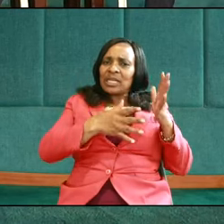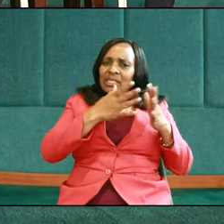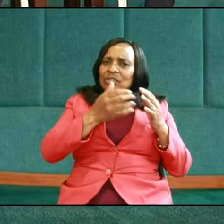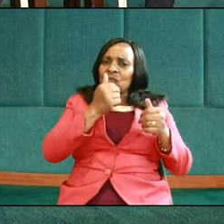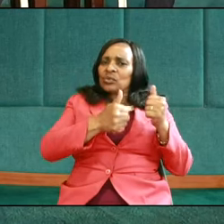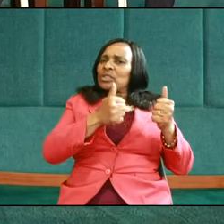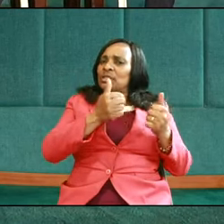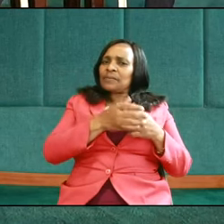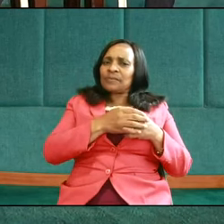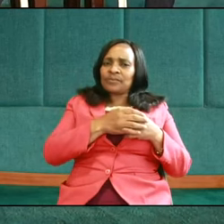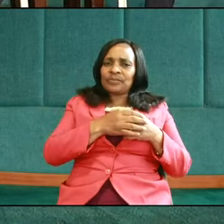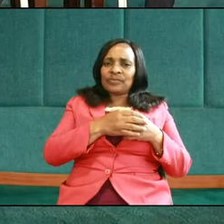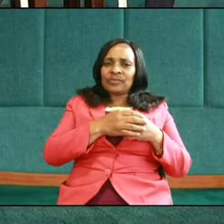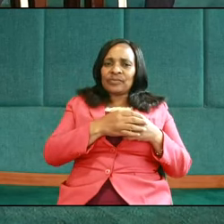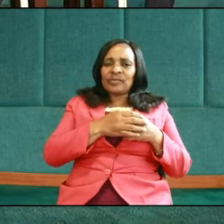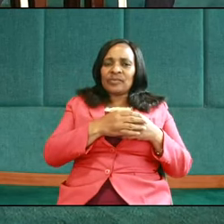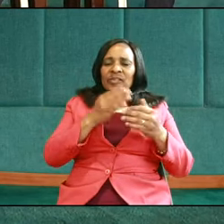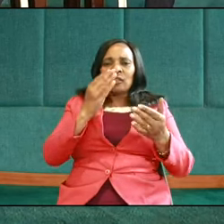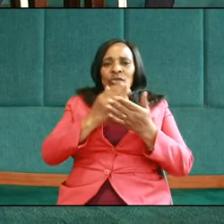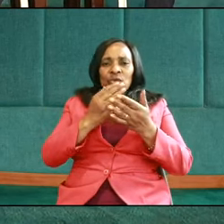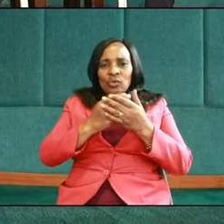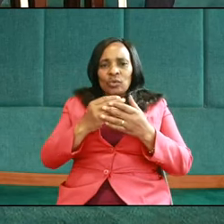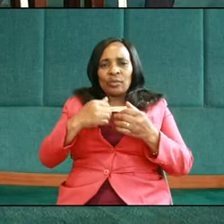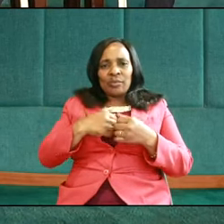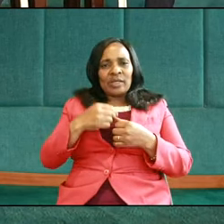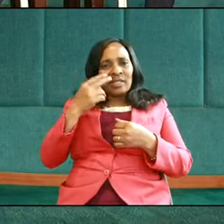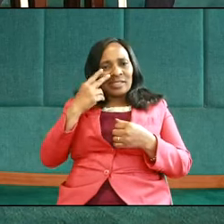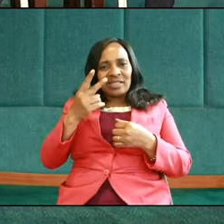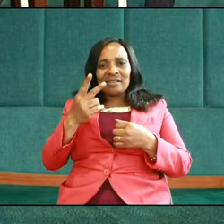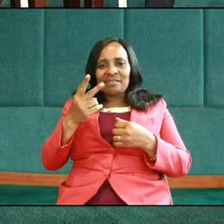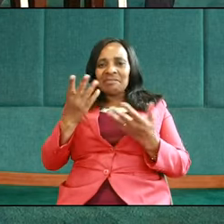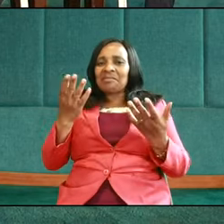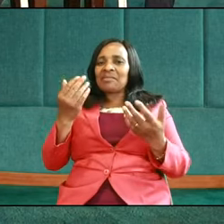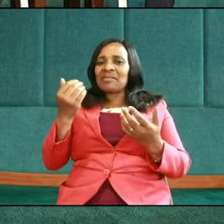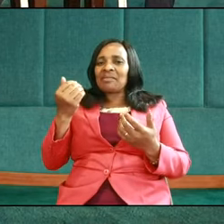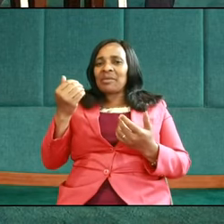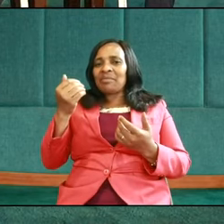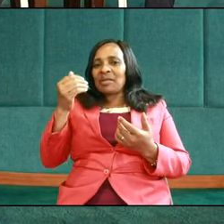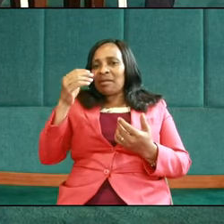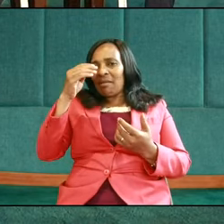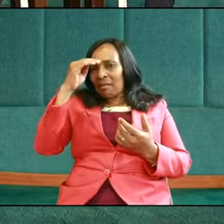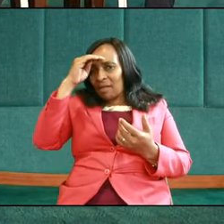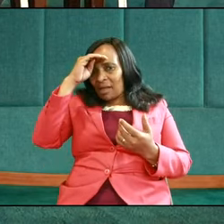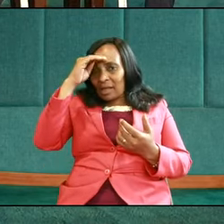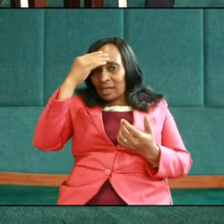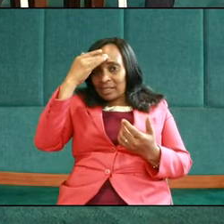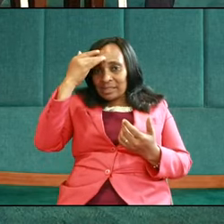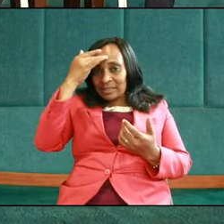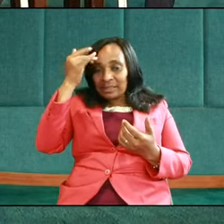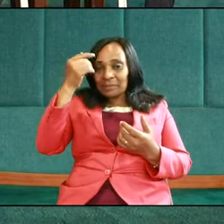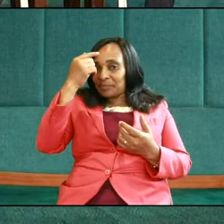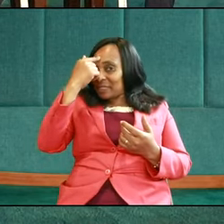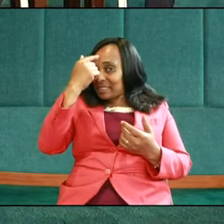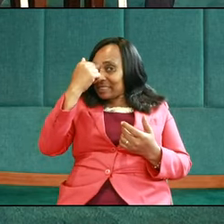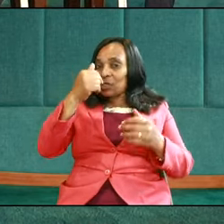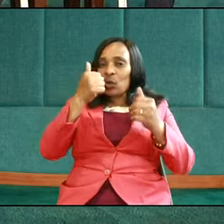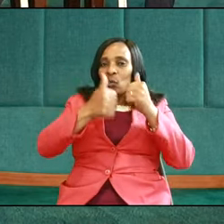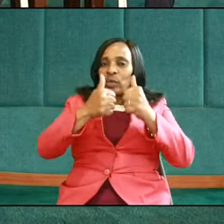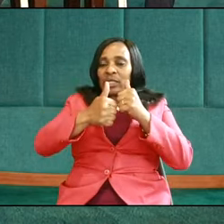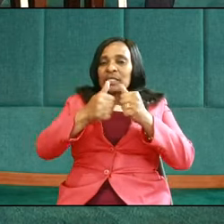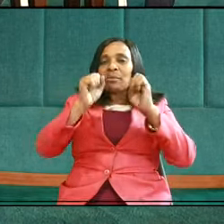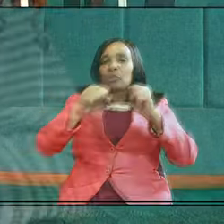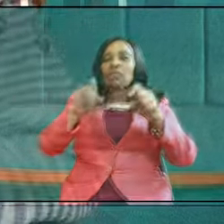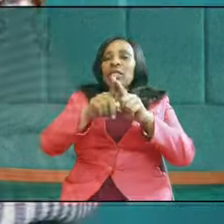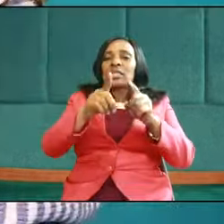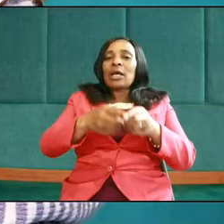Shamala? I believe sin is a disease in the way that it can, that it results to death in the same way that